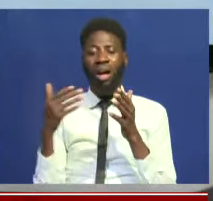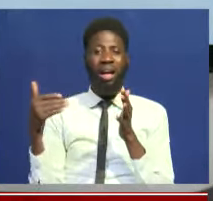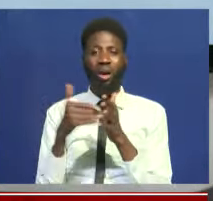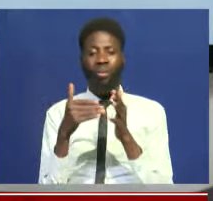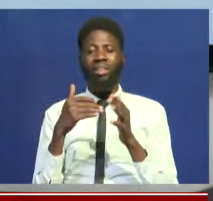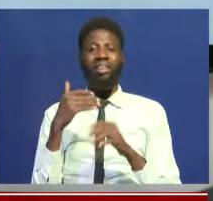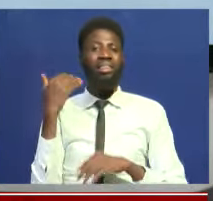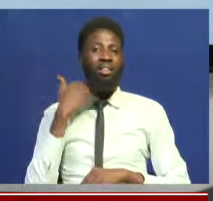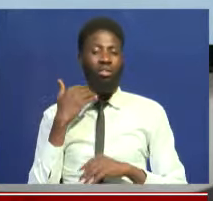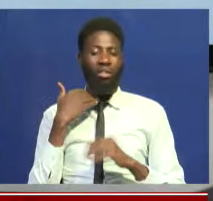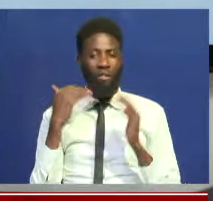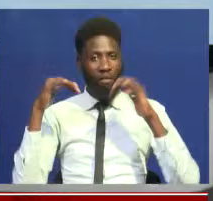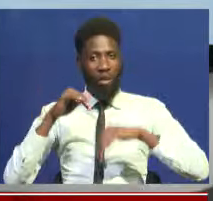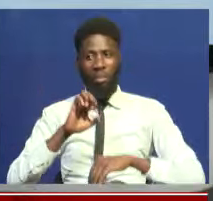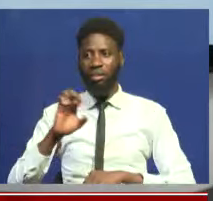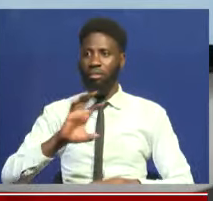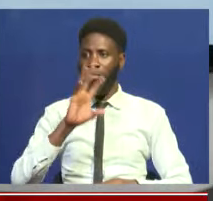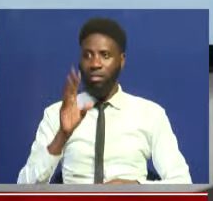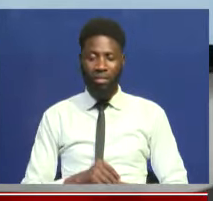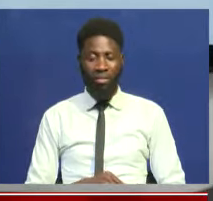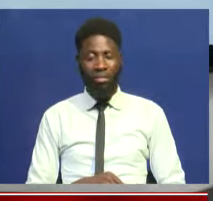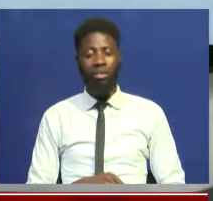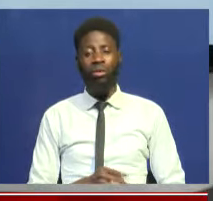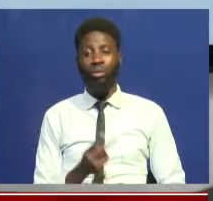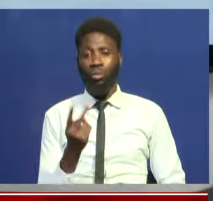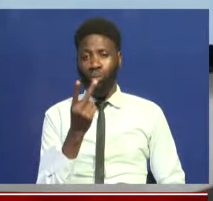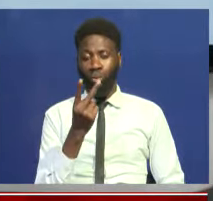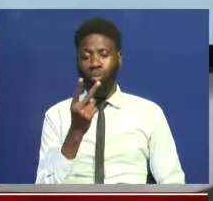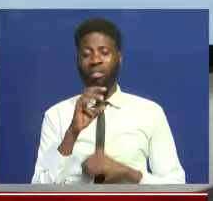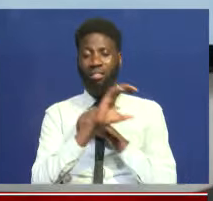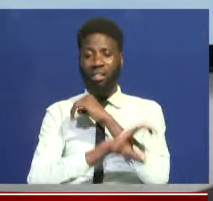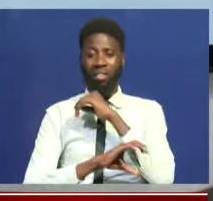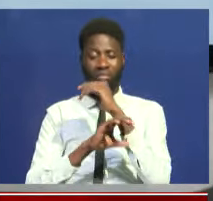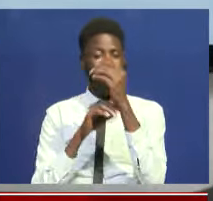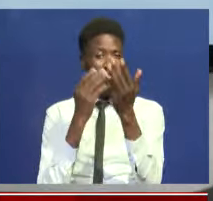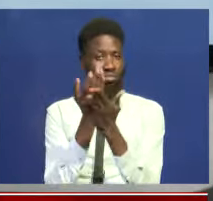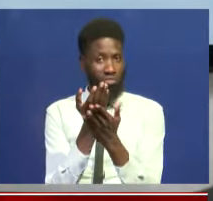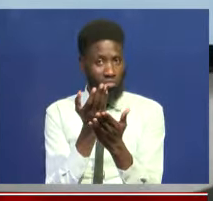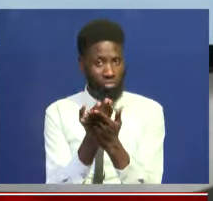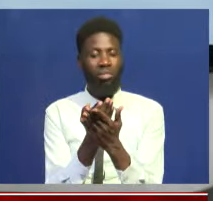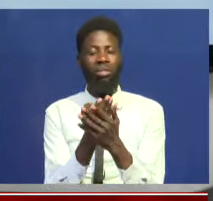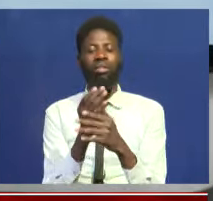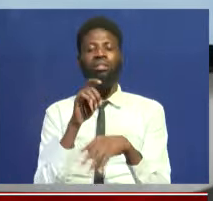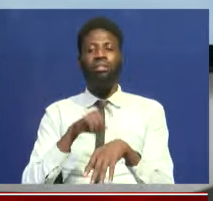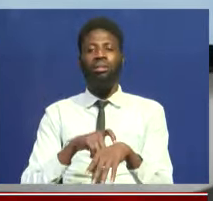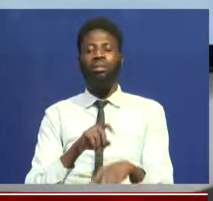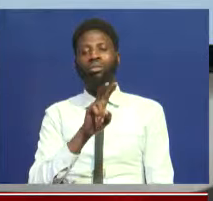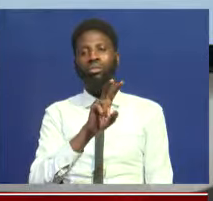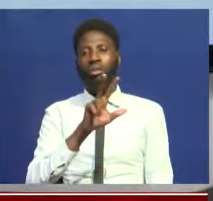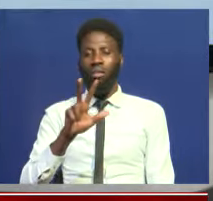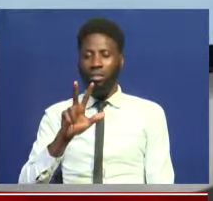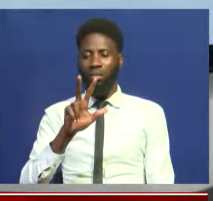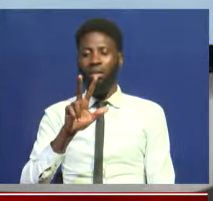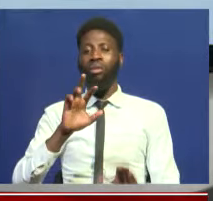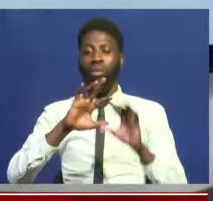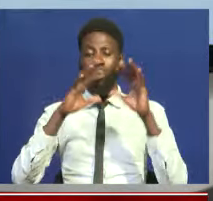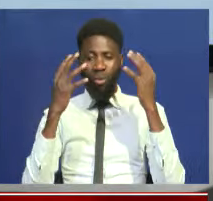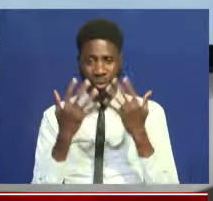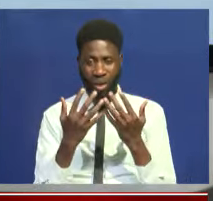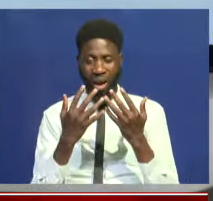Group. The bid to head the 32-country strong platform was made during the 23rd Global Counterterrorism